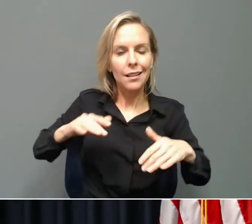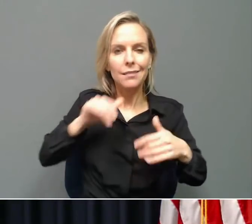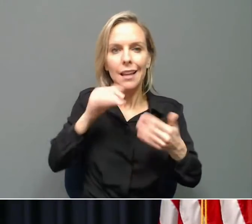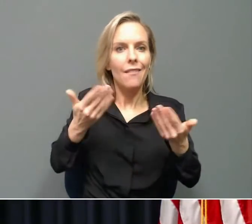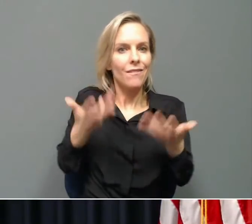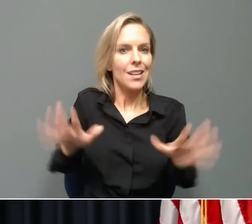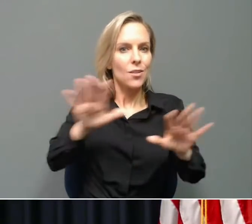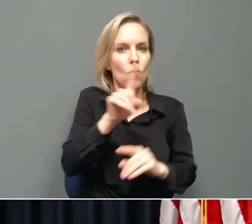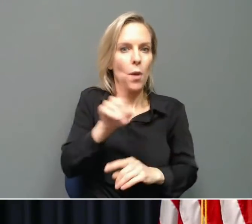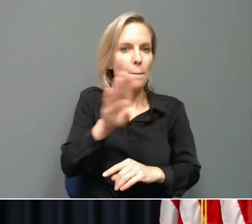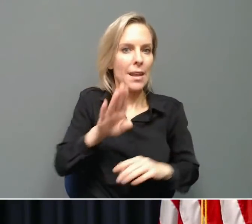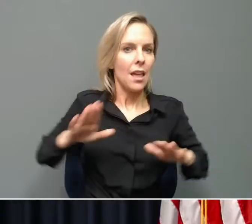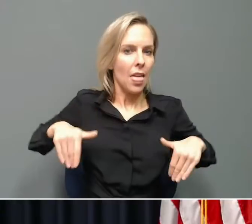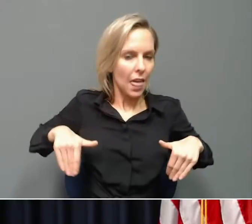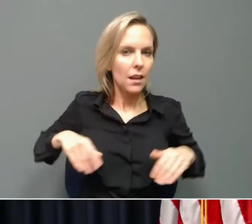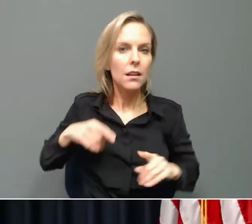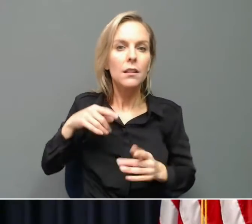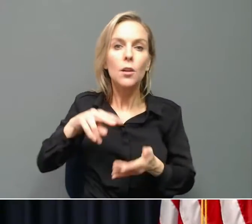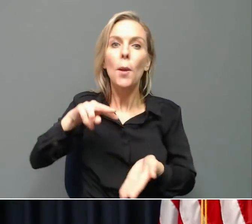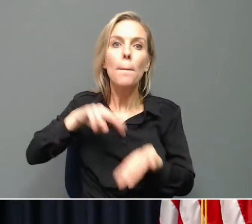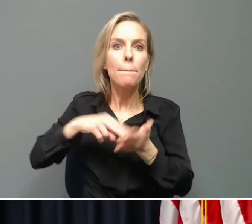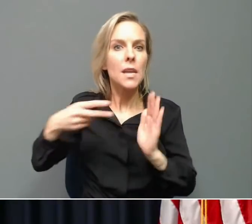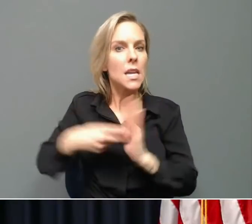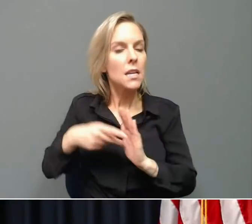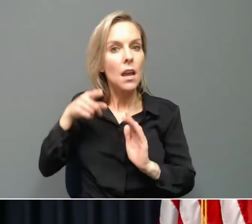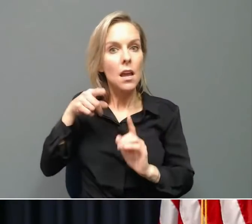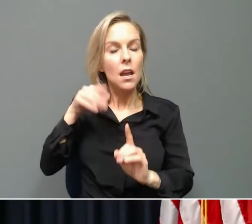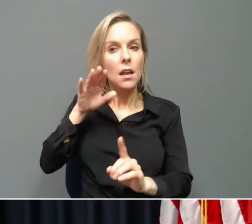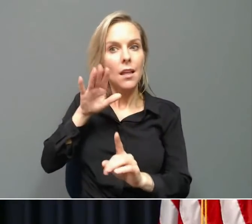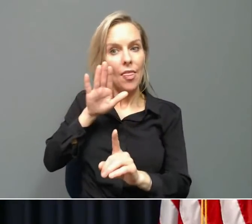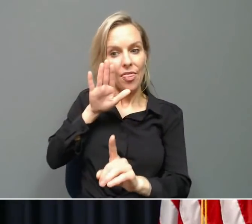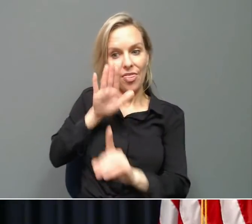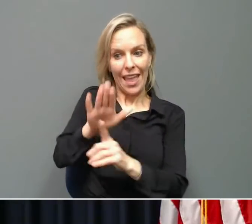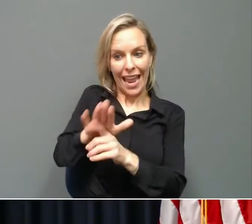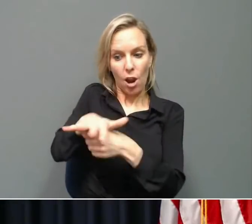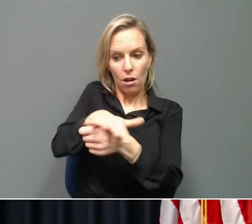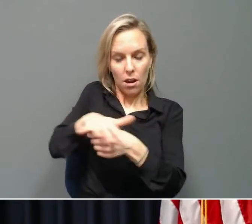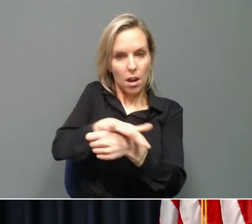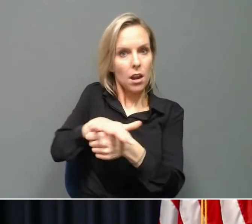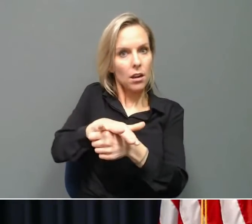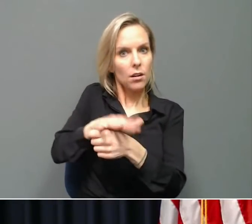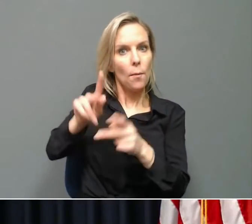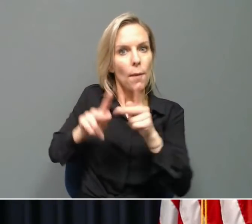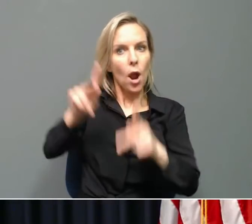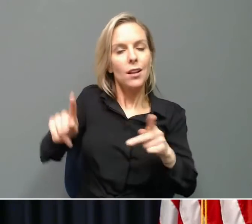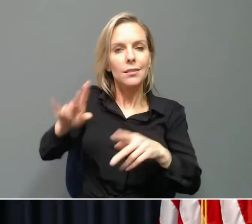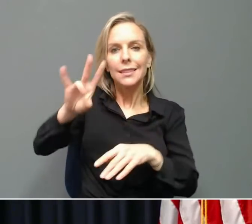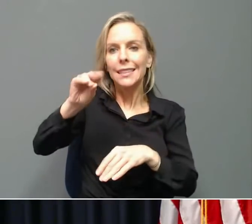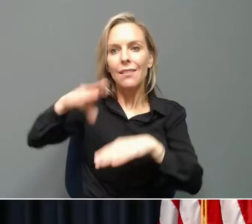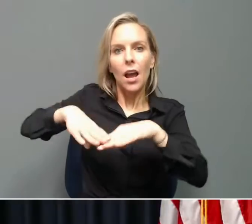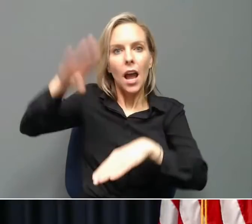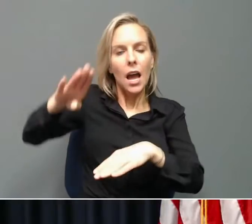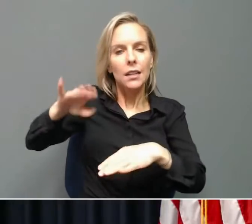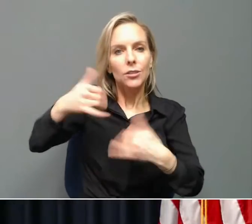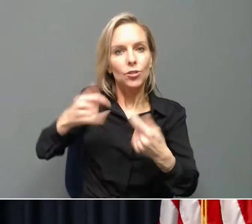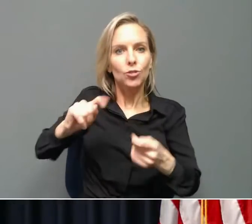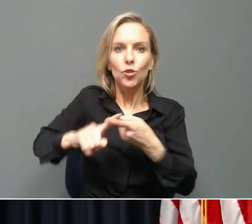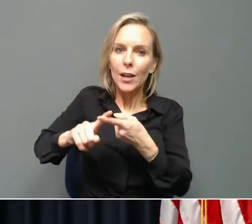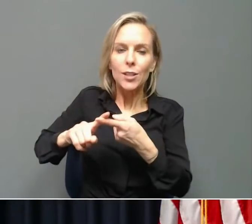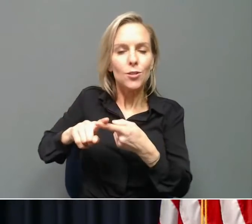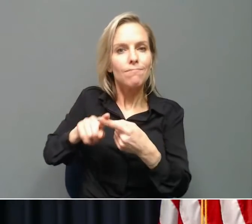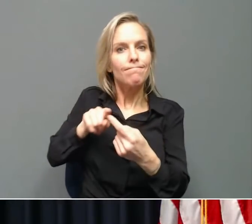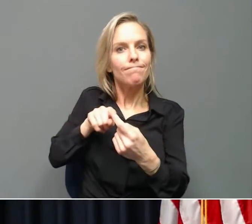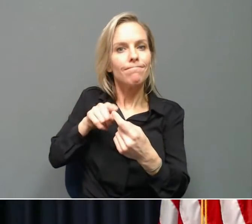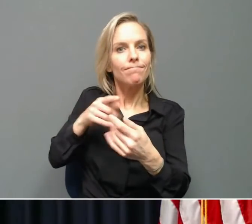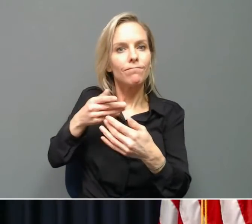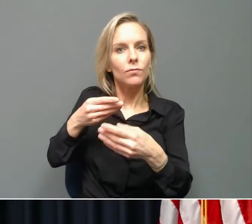is that they are reaching a large part of that population, 70 and up, and others. My understanding is